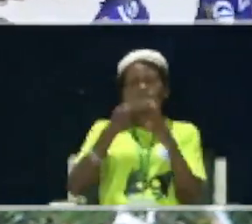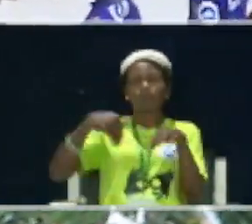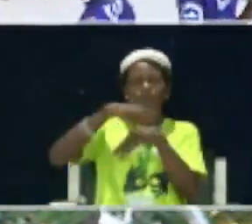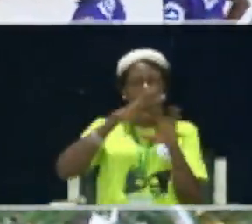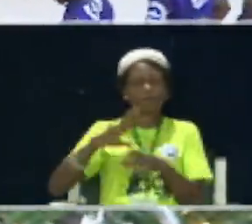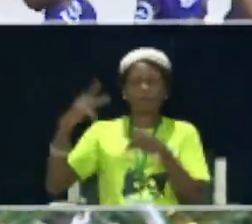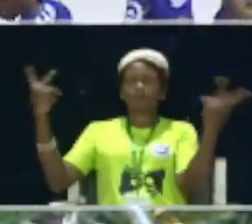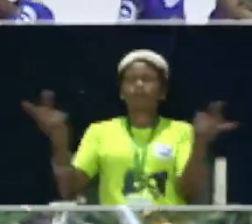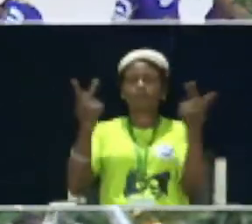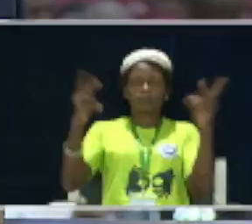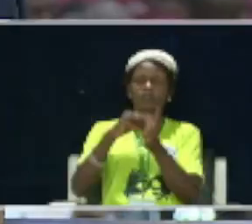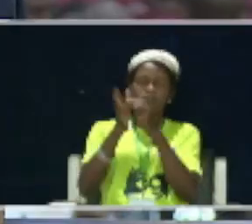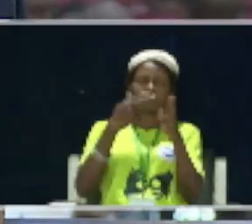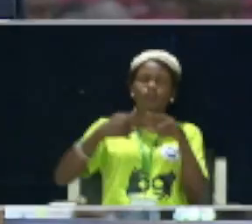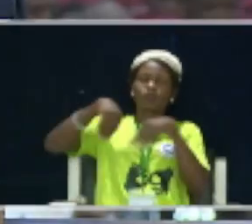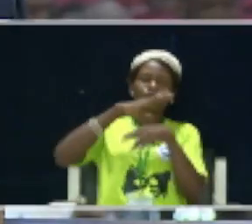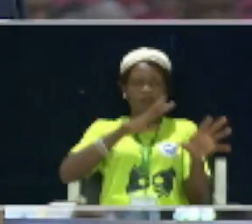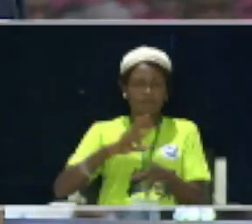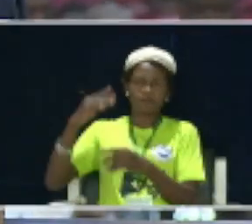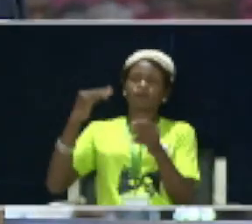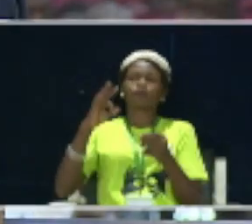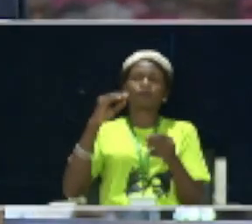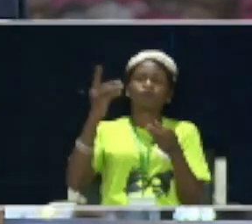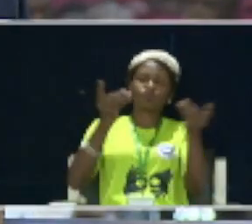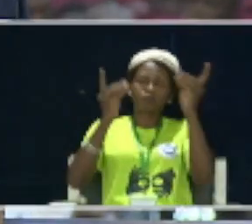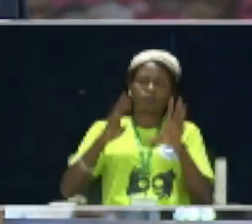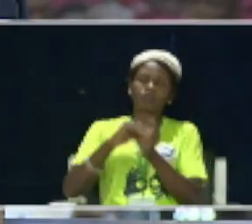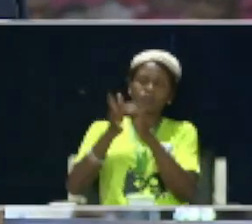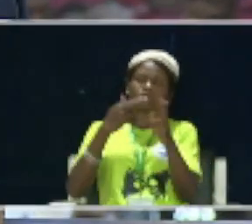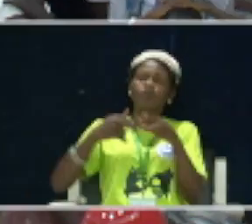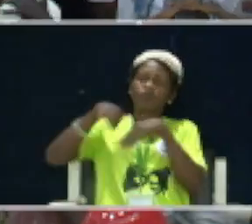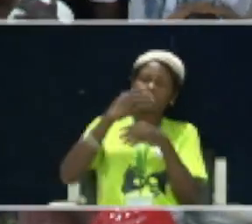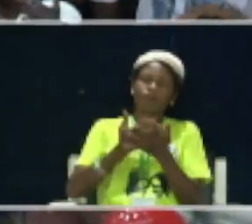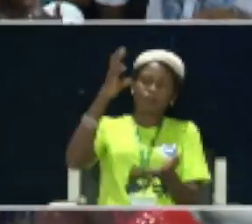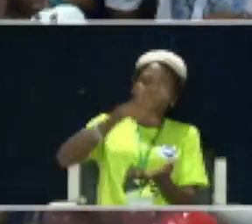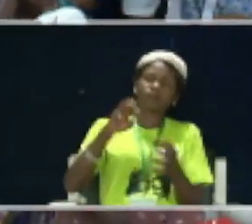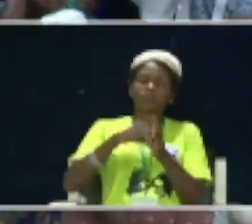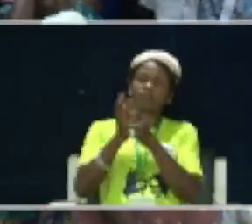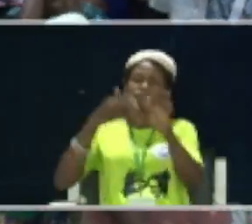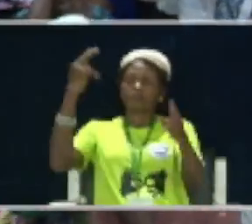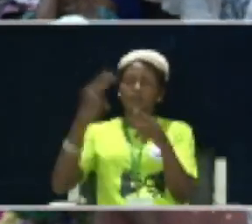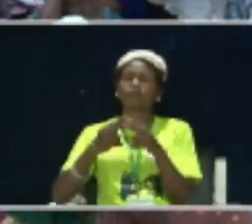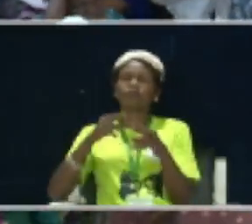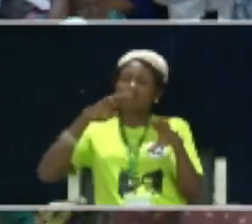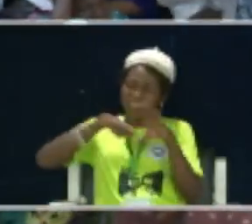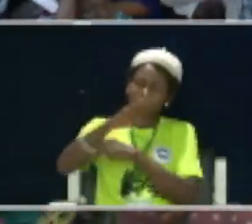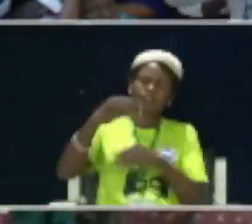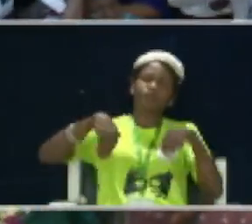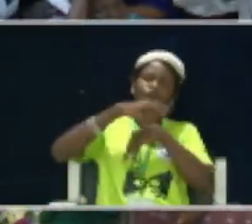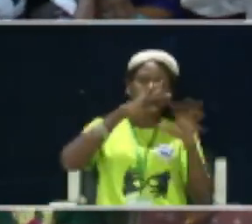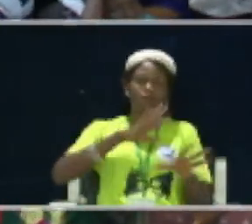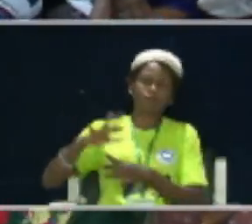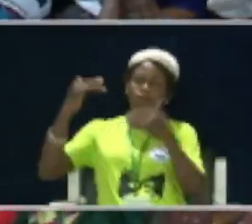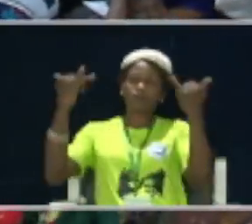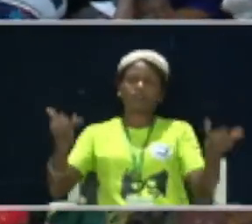victory. Overflow of dominion. Overflow of wealth and riches. Enter your overflow